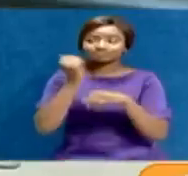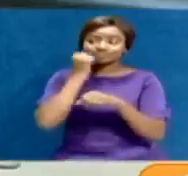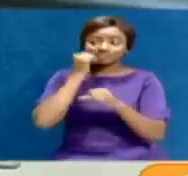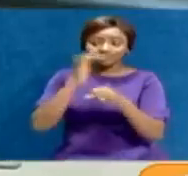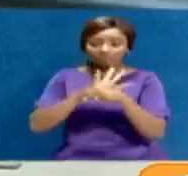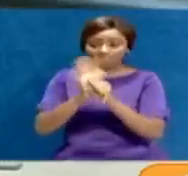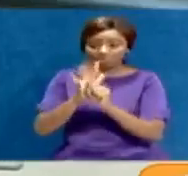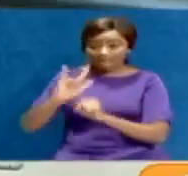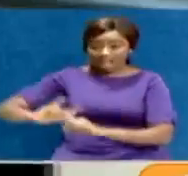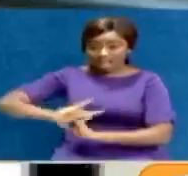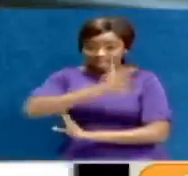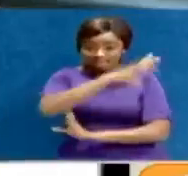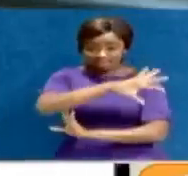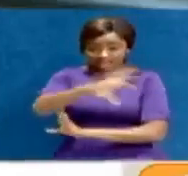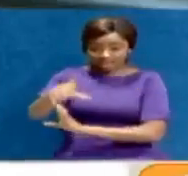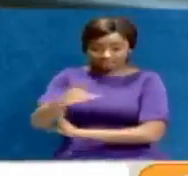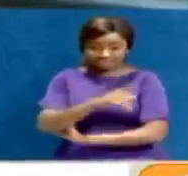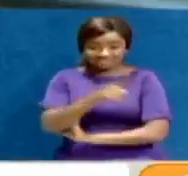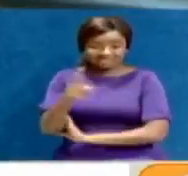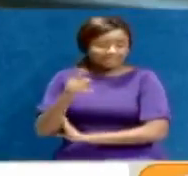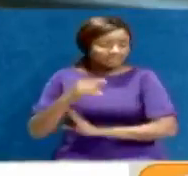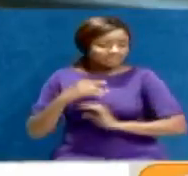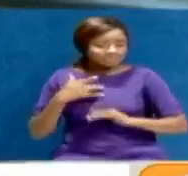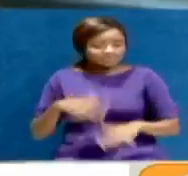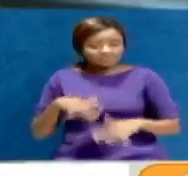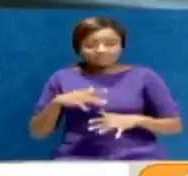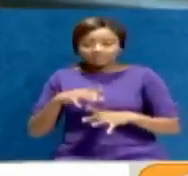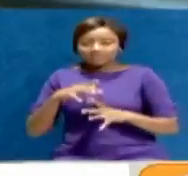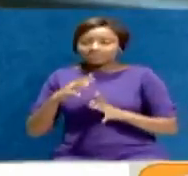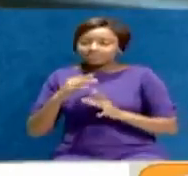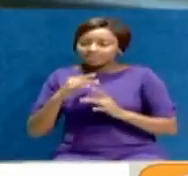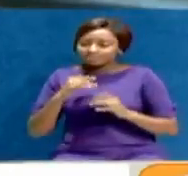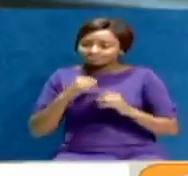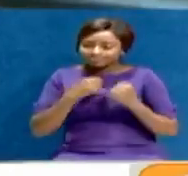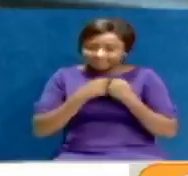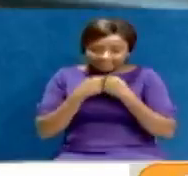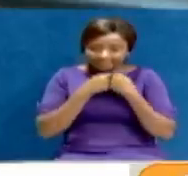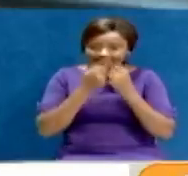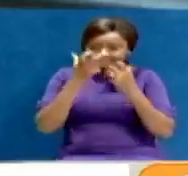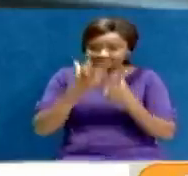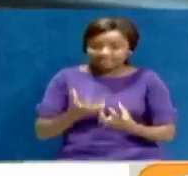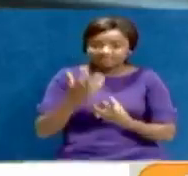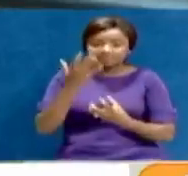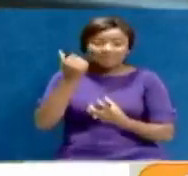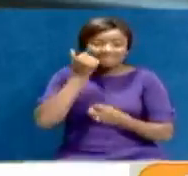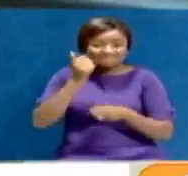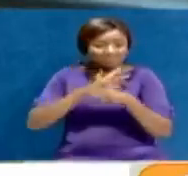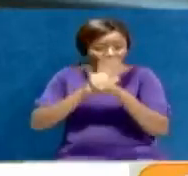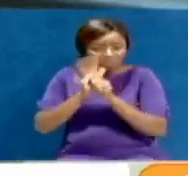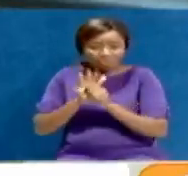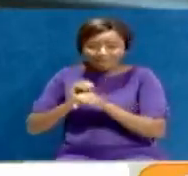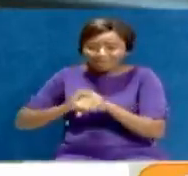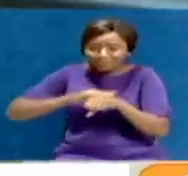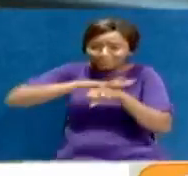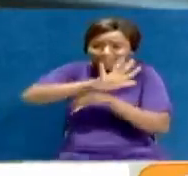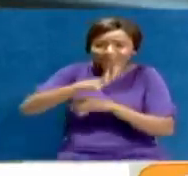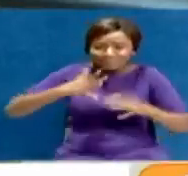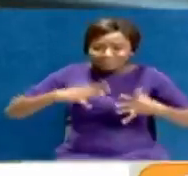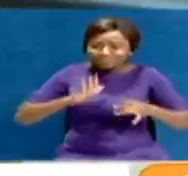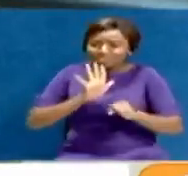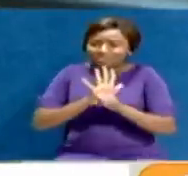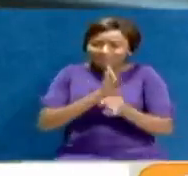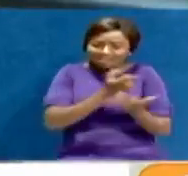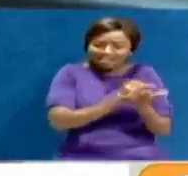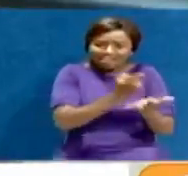News, and the Laikipia County government is under immense pressure to deal with the rising COVID-19 patients. The numbers have forced the